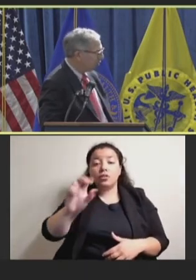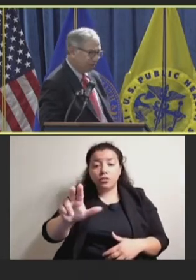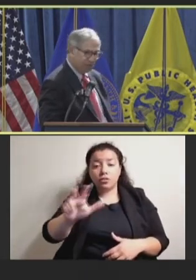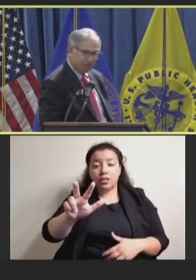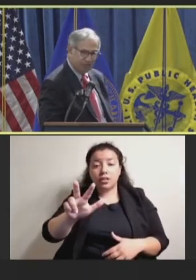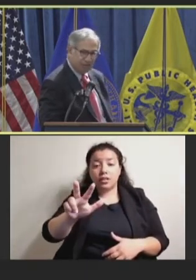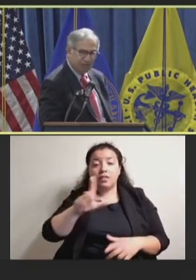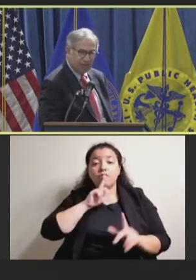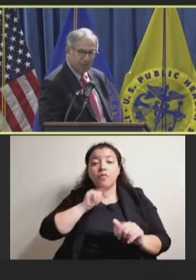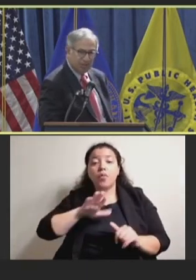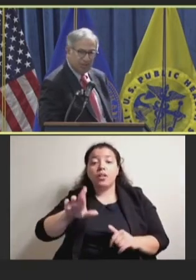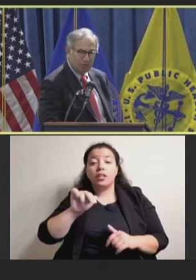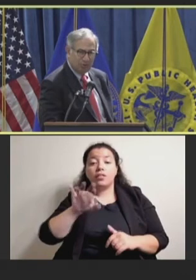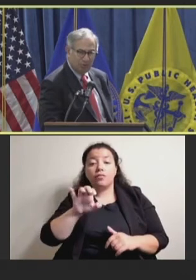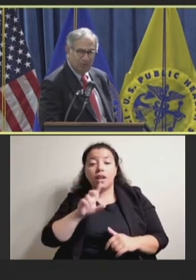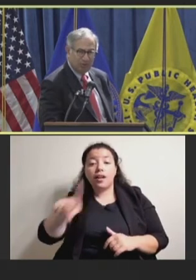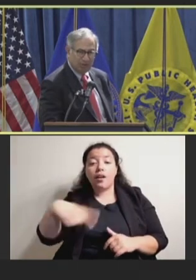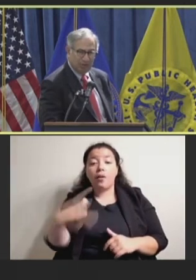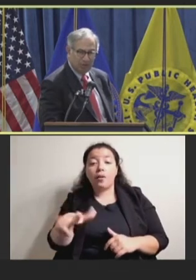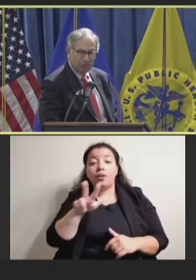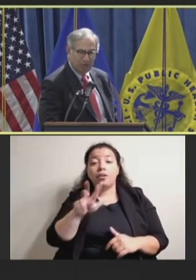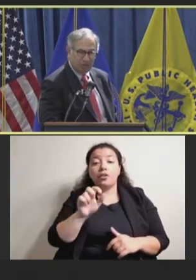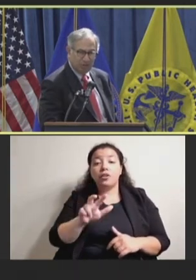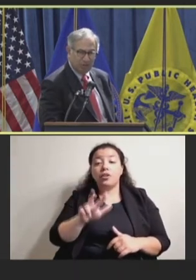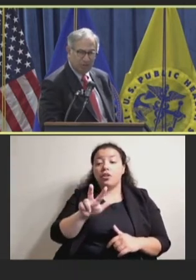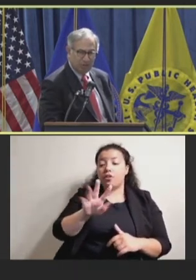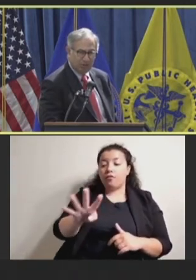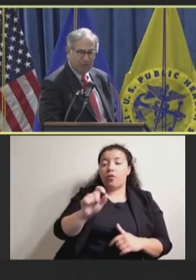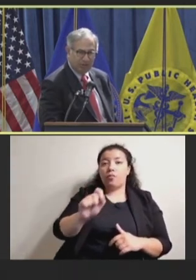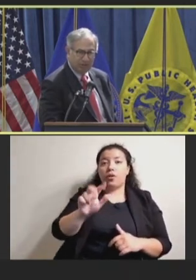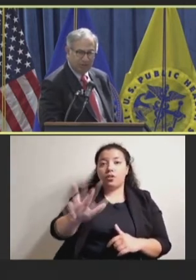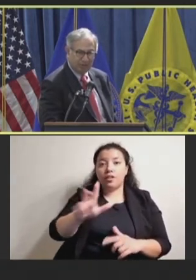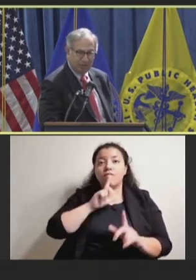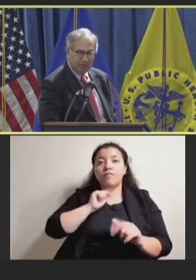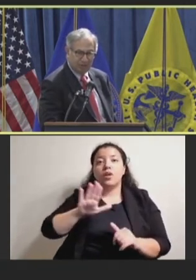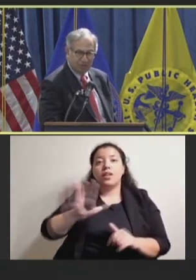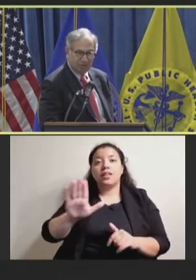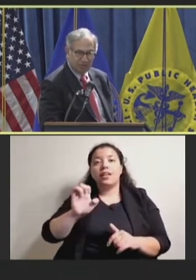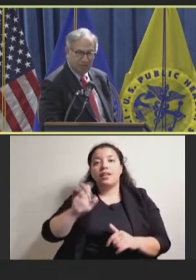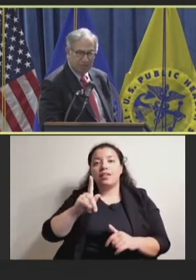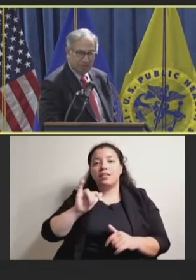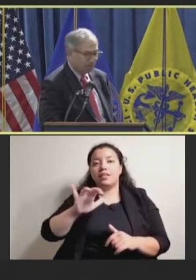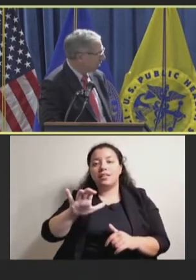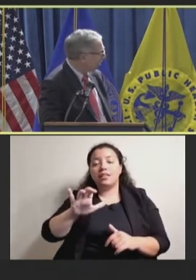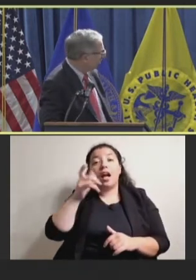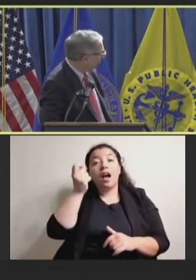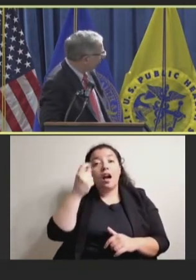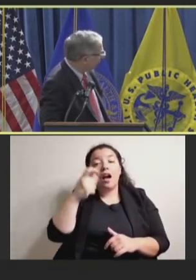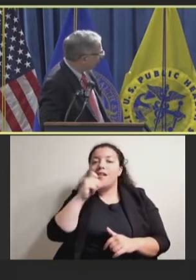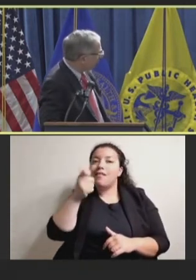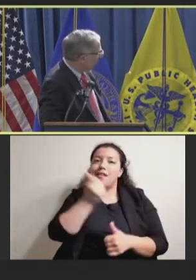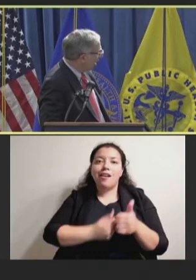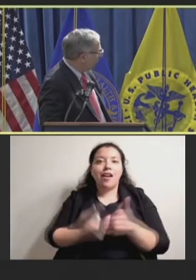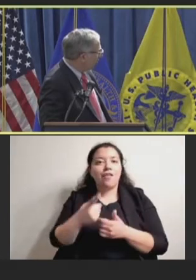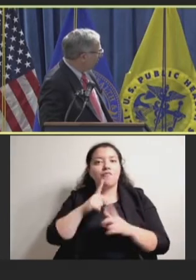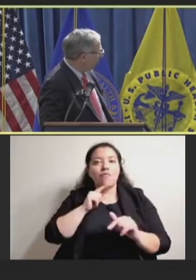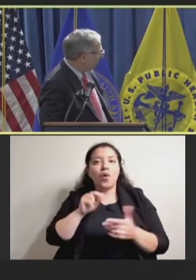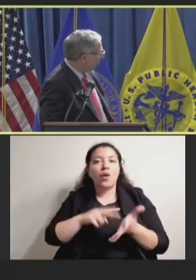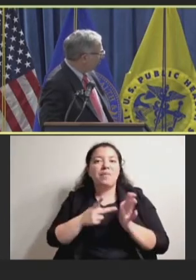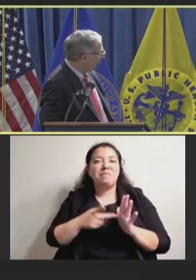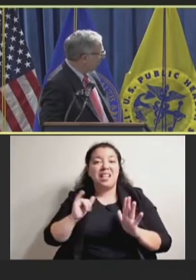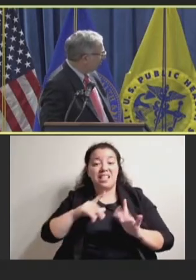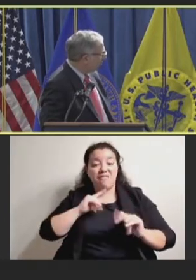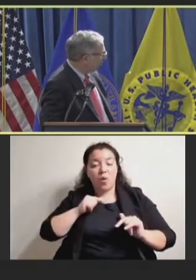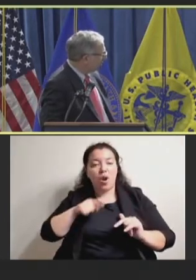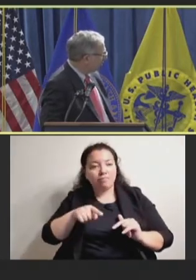reported ethnicity. So even when you look at the data, it's really hard to really get the data that you actually need. And when you look at